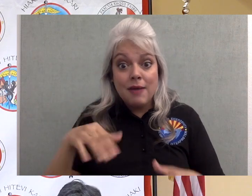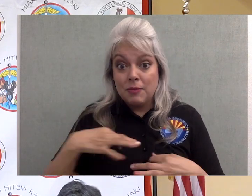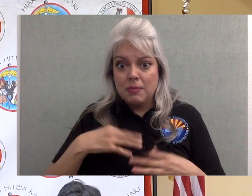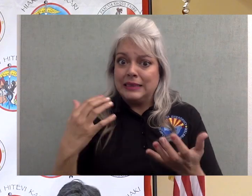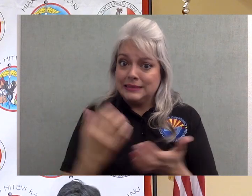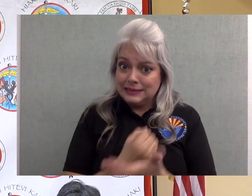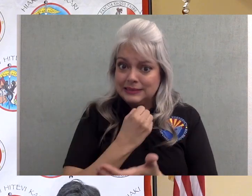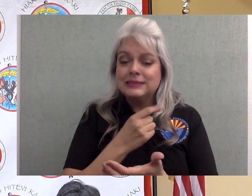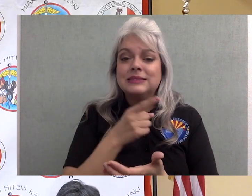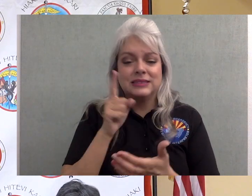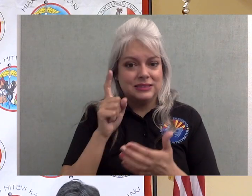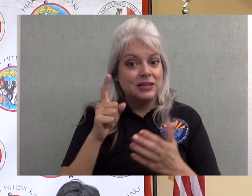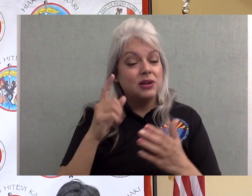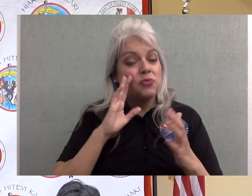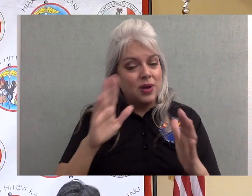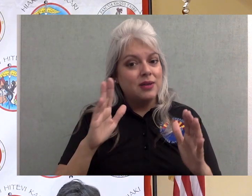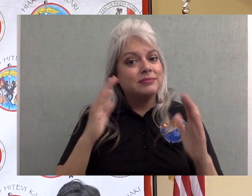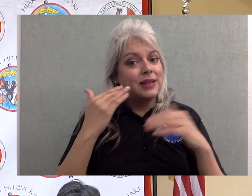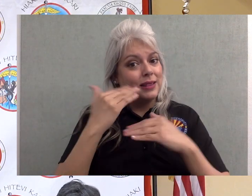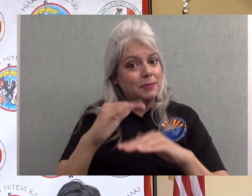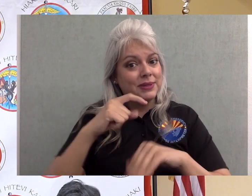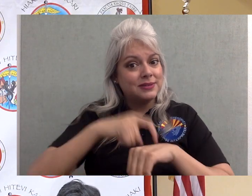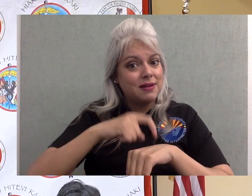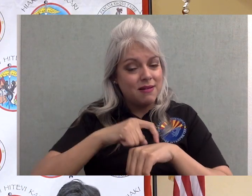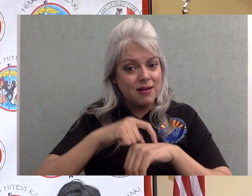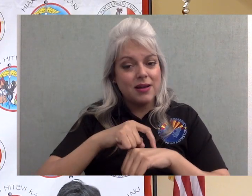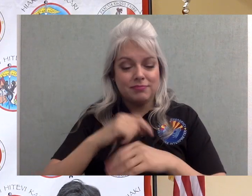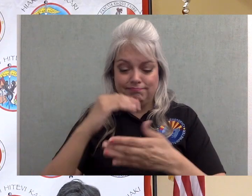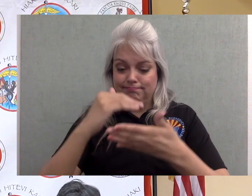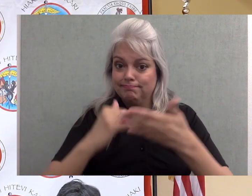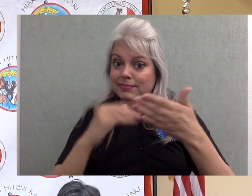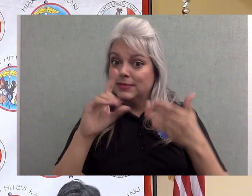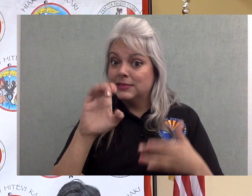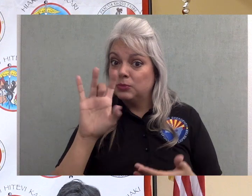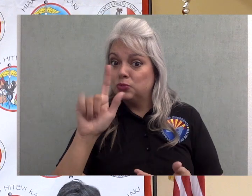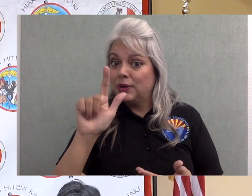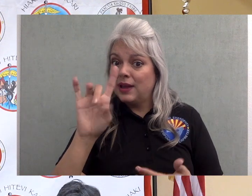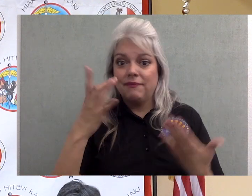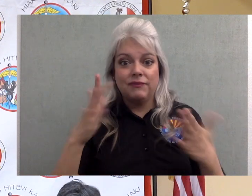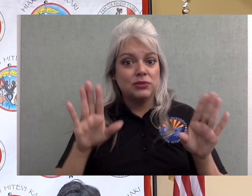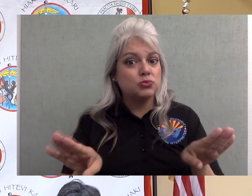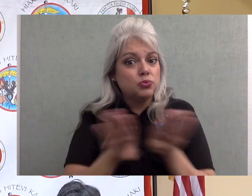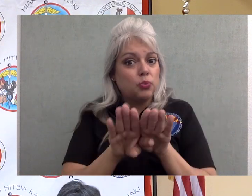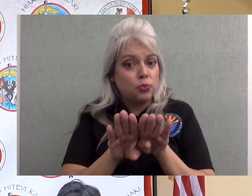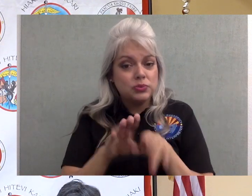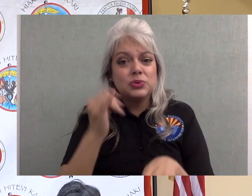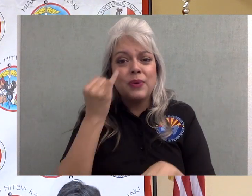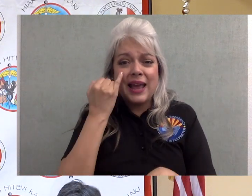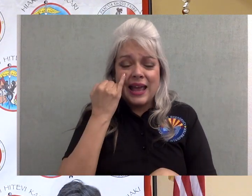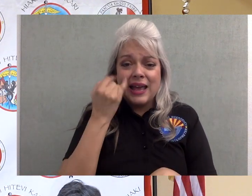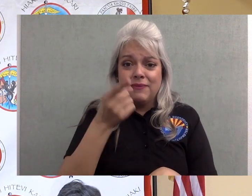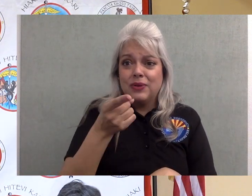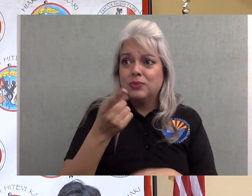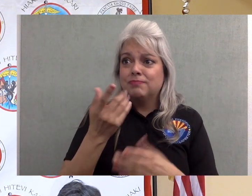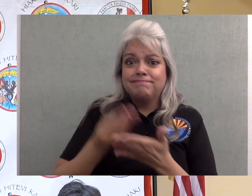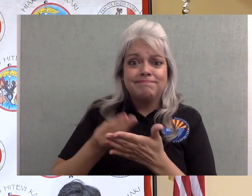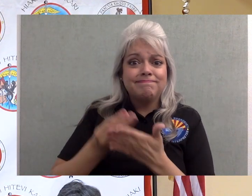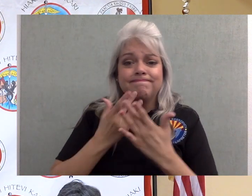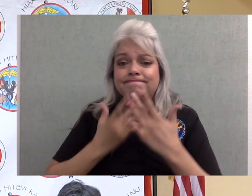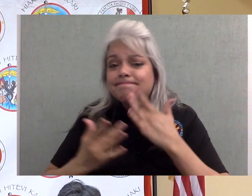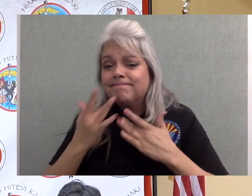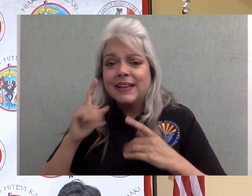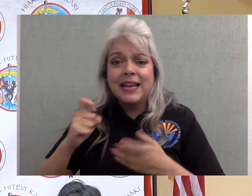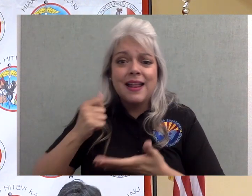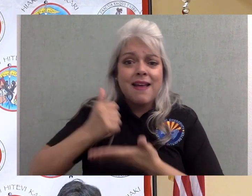they need to process your application. So please don't hesitate. If there's any way you've been impacted by COVID and you need any type